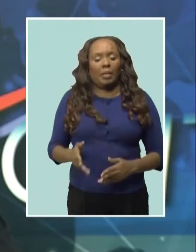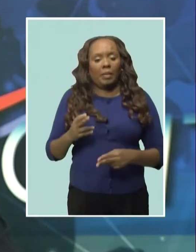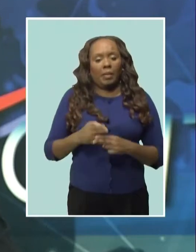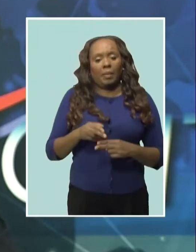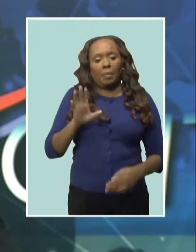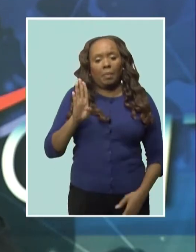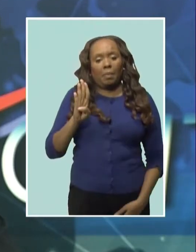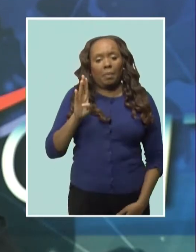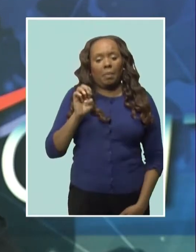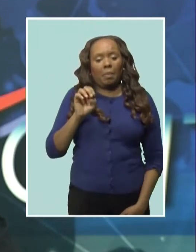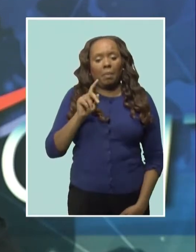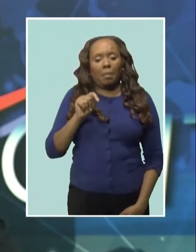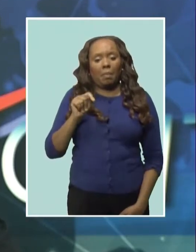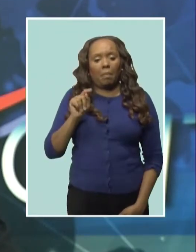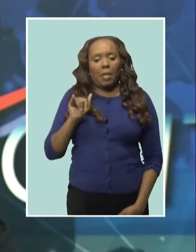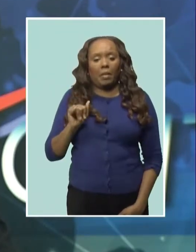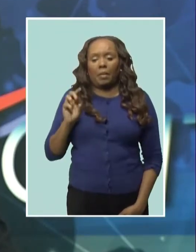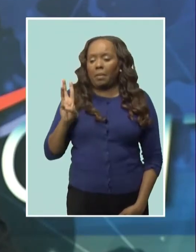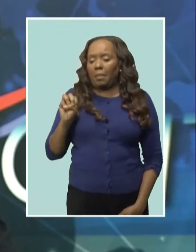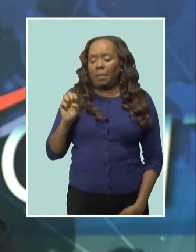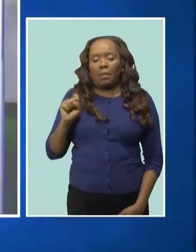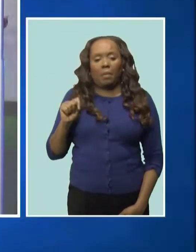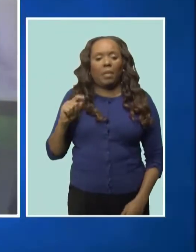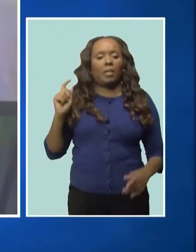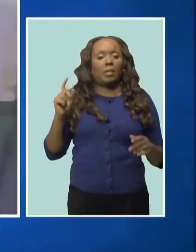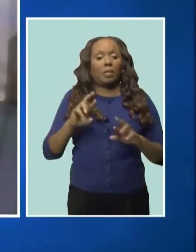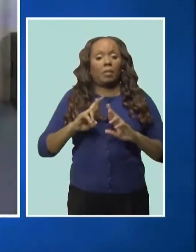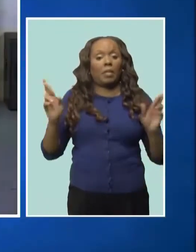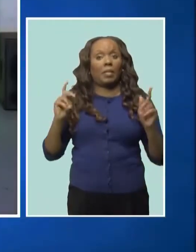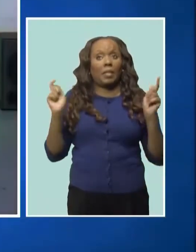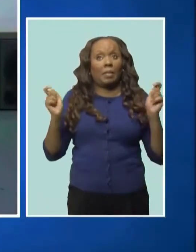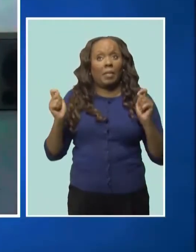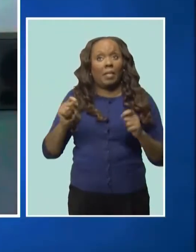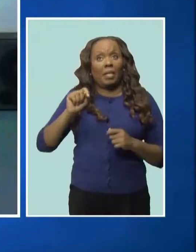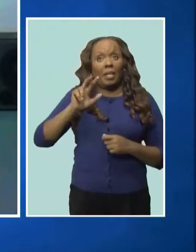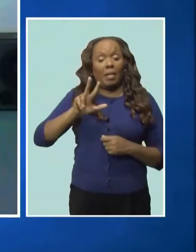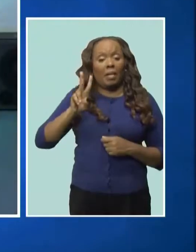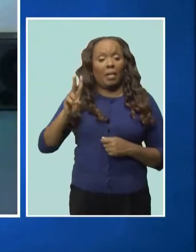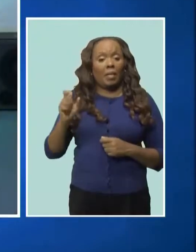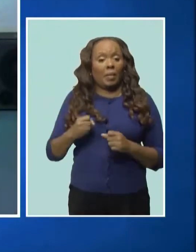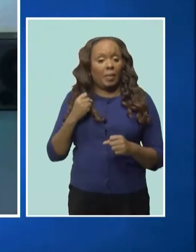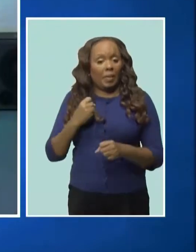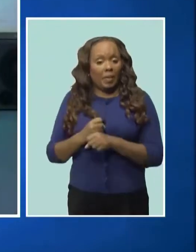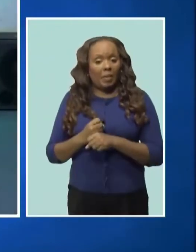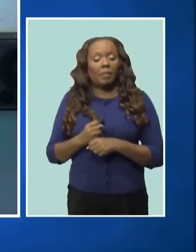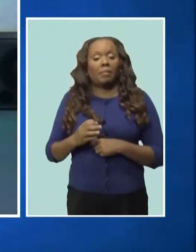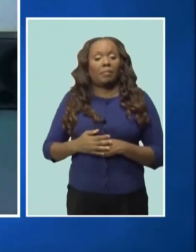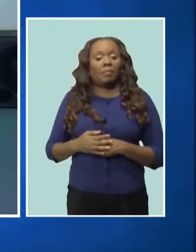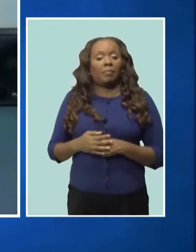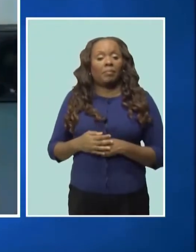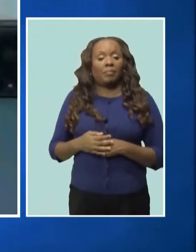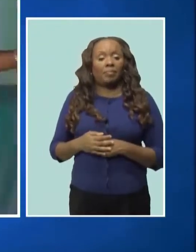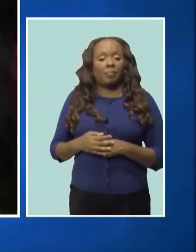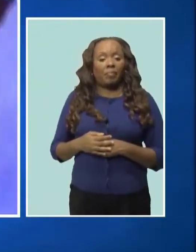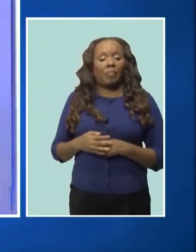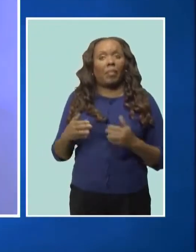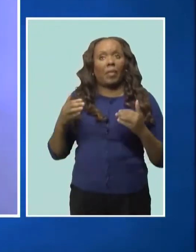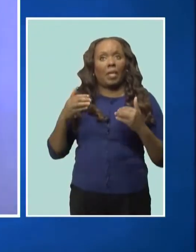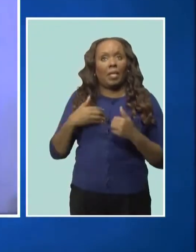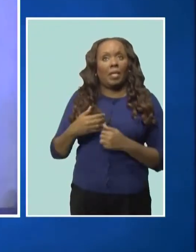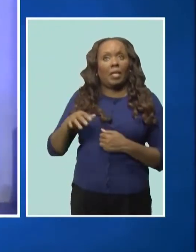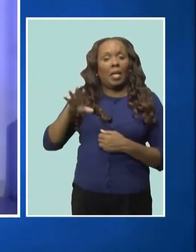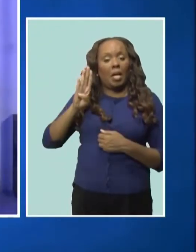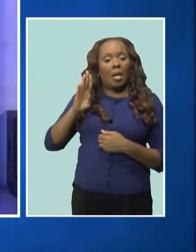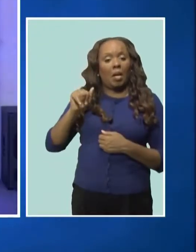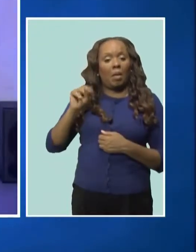for 2024. Miss West, who celebrates 32 years in the business this year, launched her 7-section band this